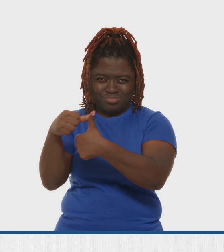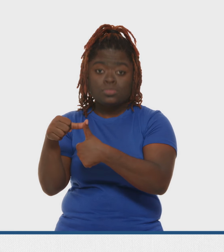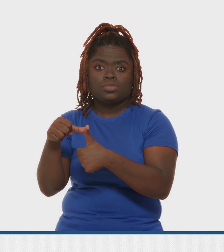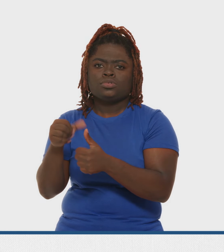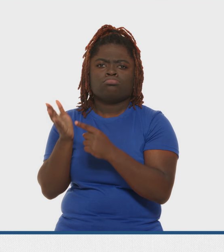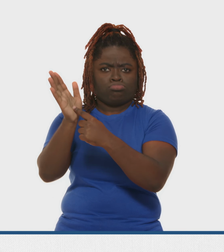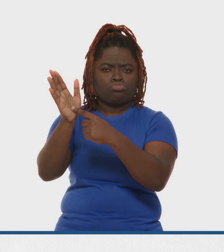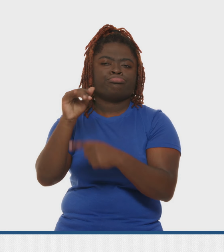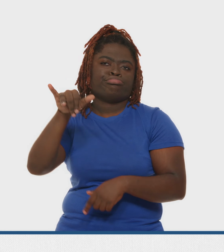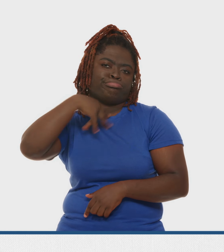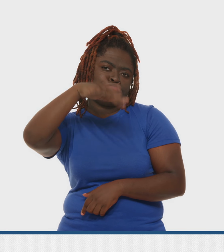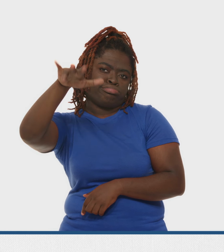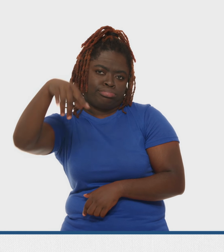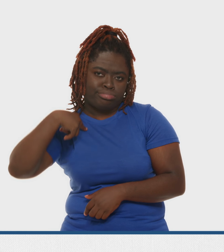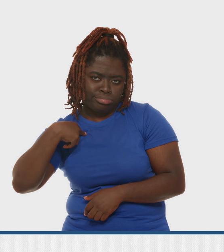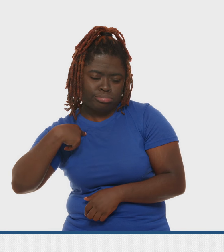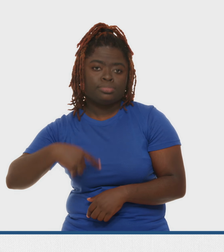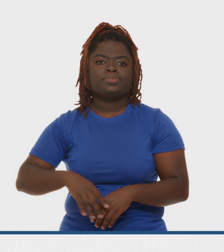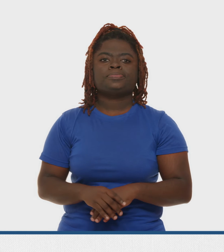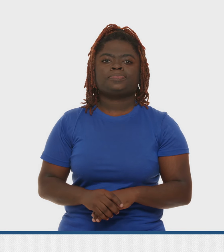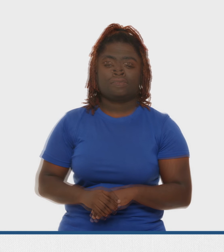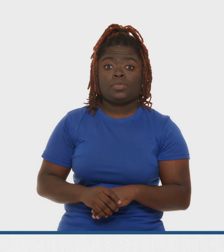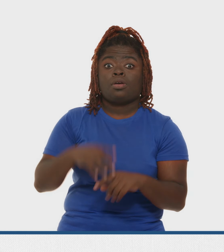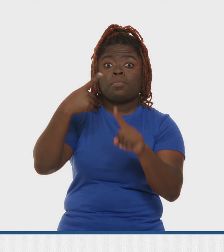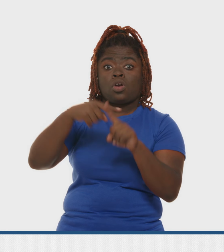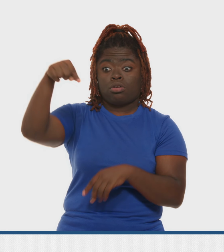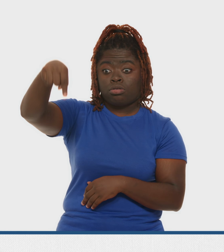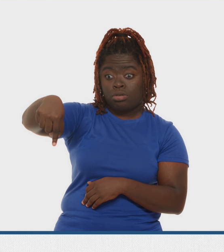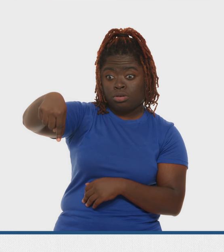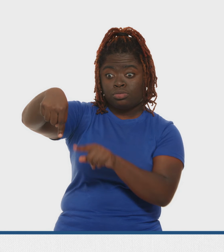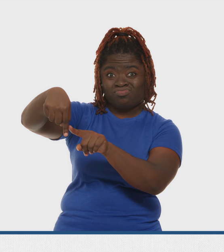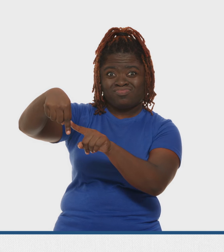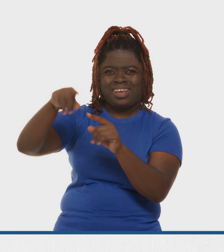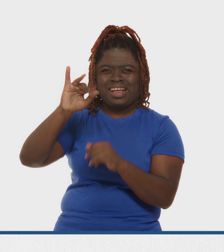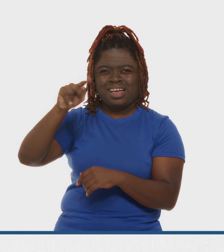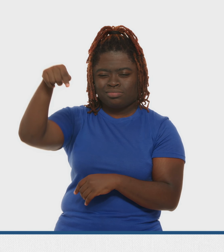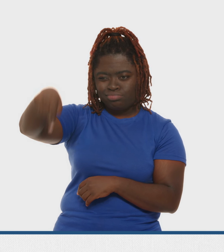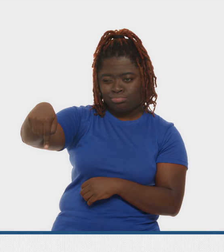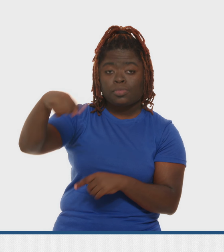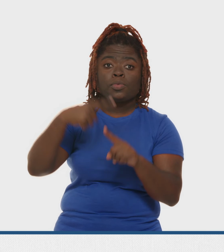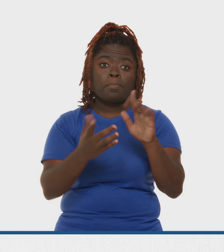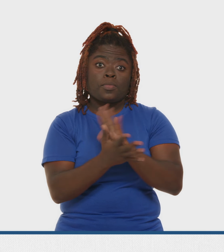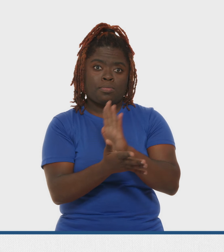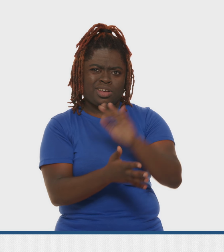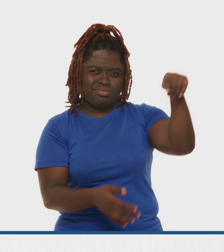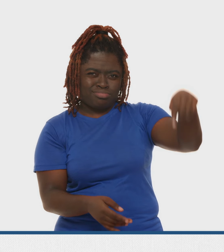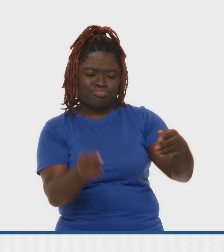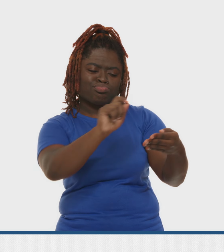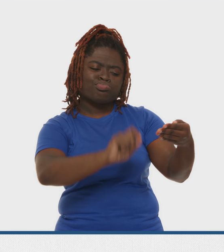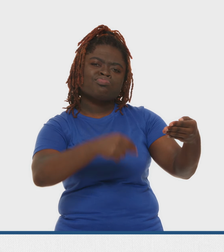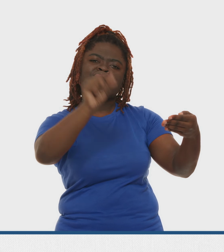officer will double check the initials and serial number. Step 7. The index finger of the elector,